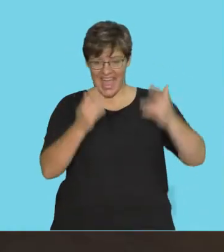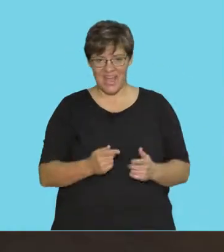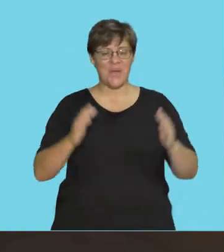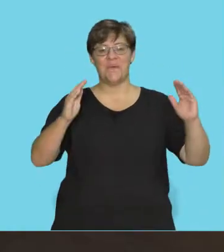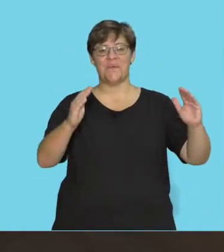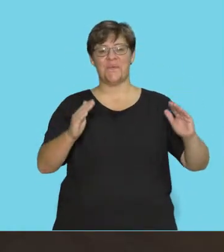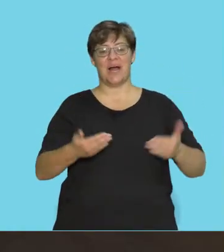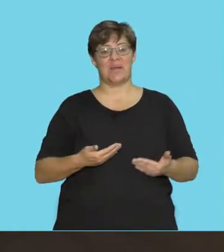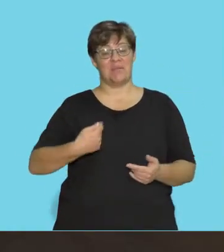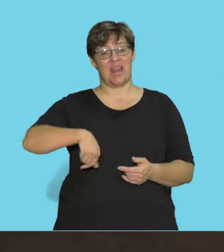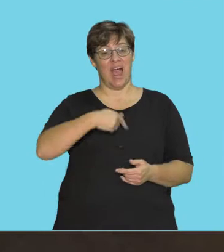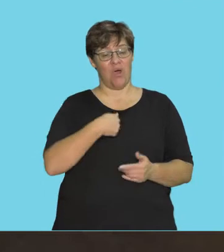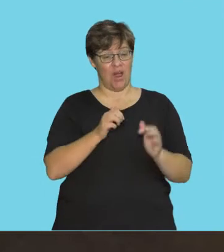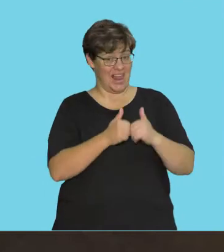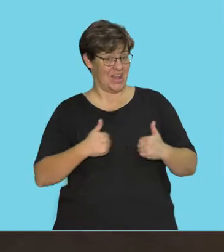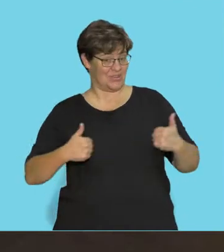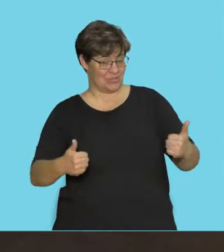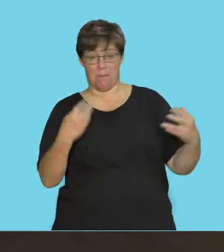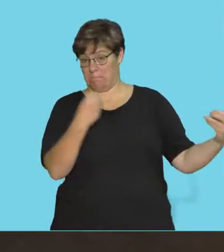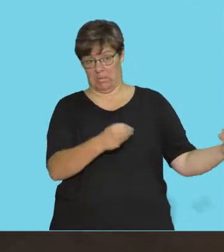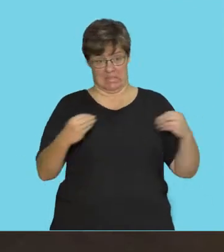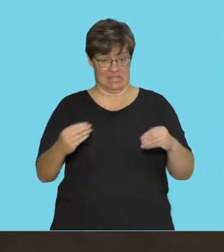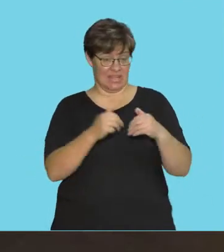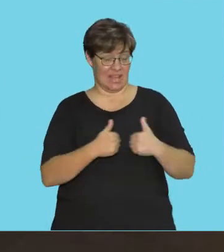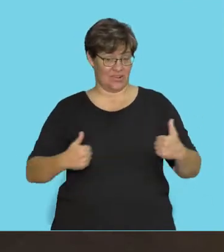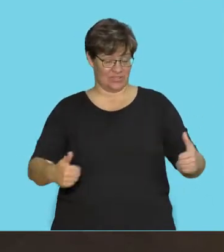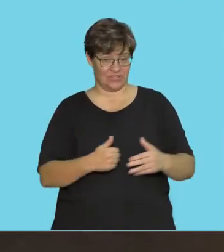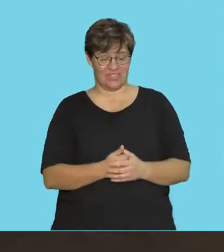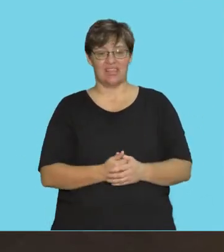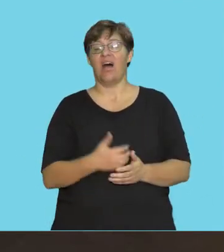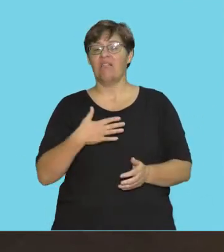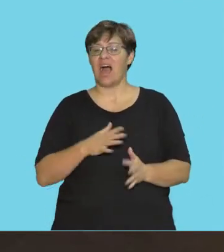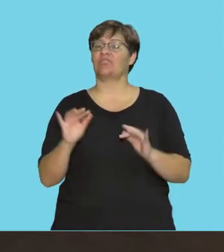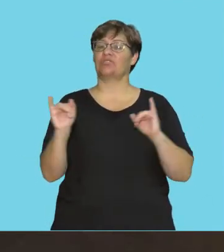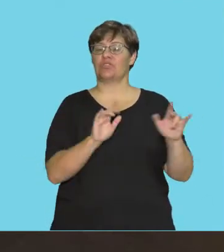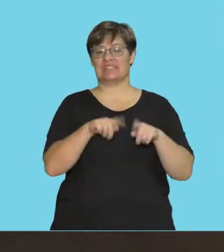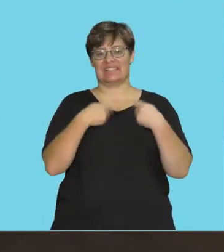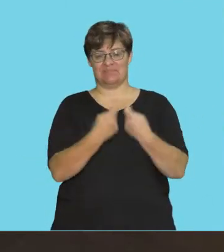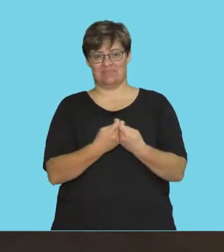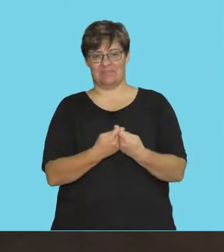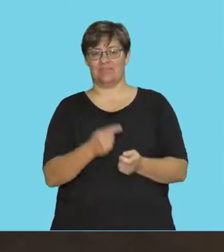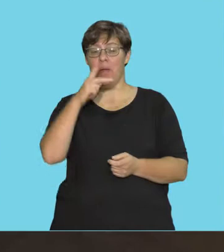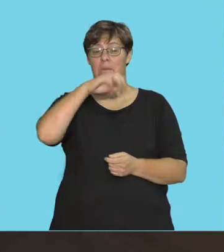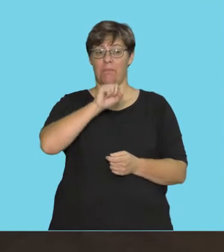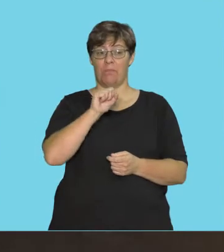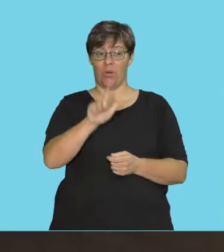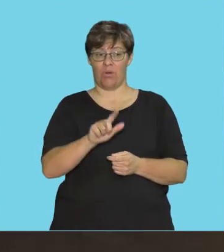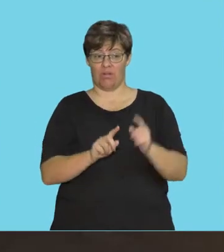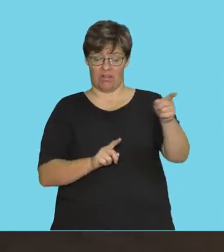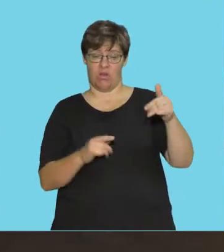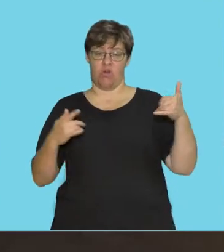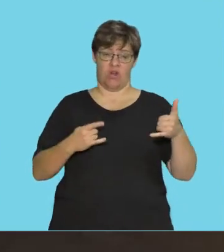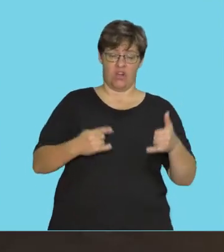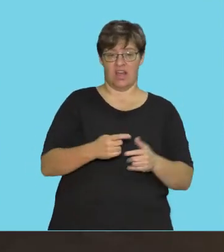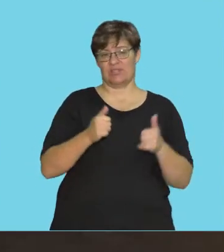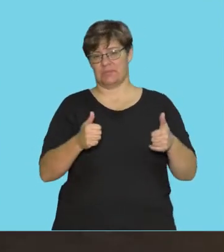guys, welcome to our lounge, our very busy lounge. And I would like to just introduce our team to you. This is Paul sitting over there.